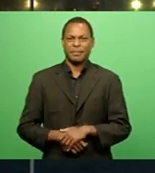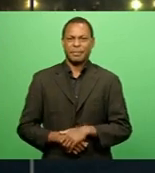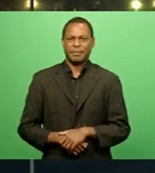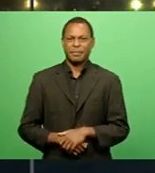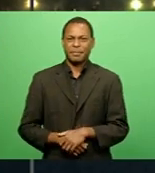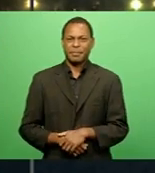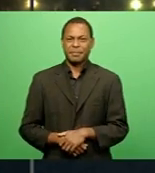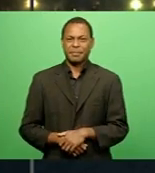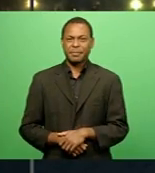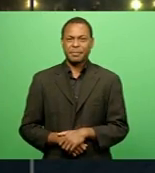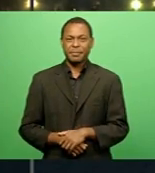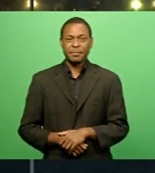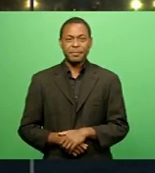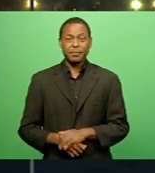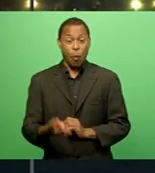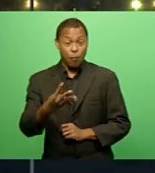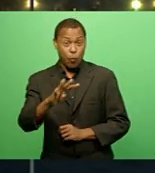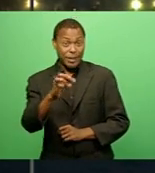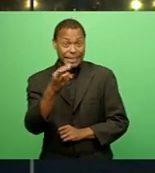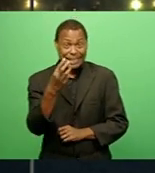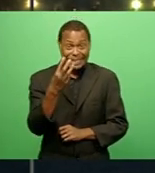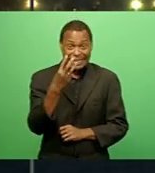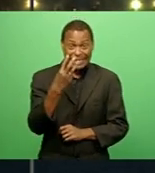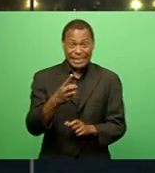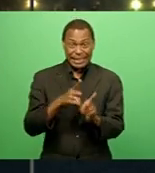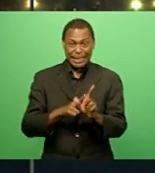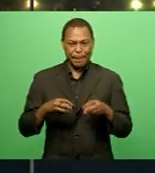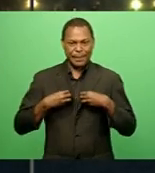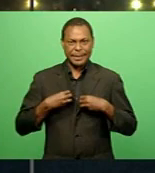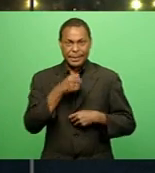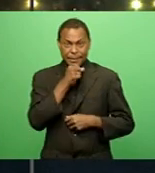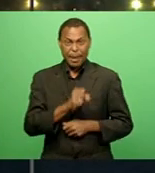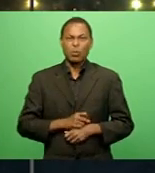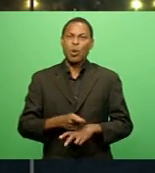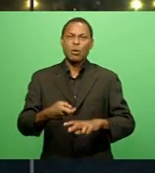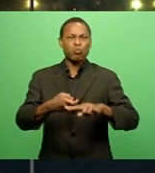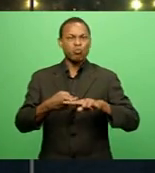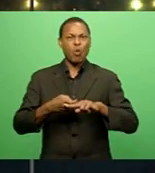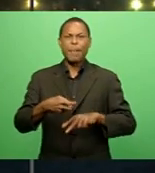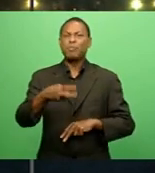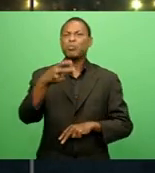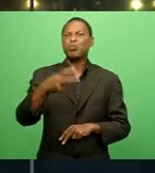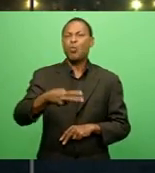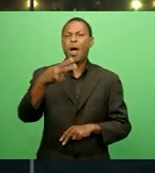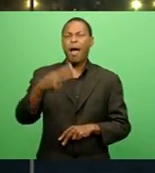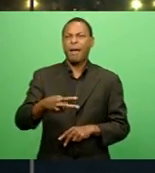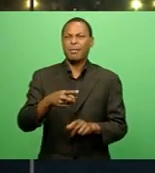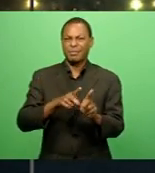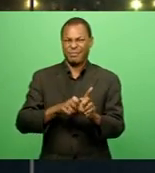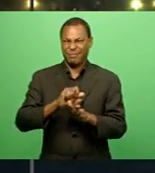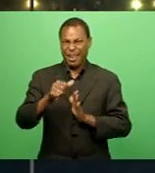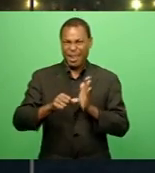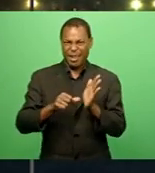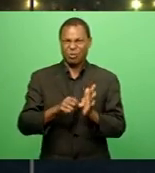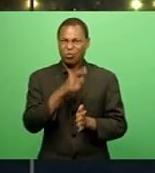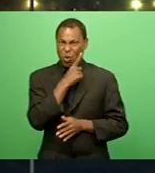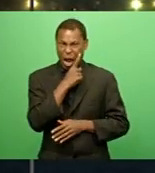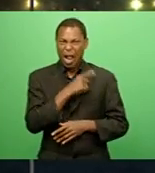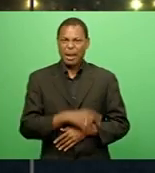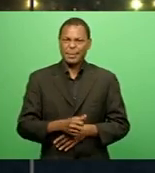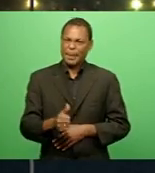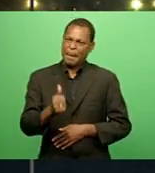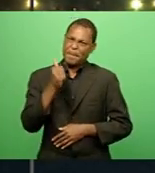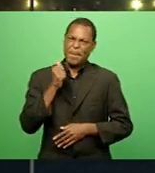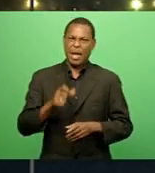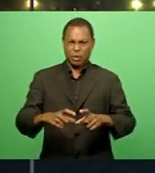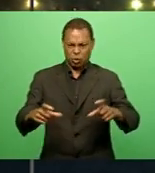Nakalina, a 43-year-old businessman who allegedly raped a 12-year-old girl in Navwa in 2018 is back in court facing